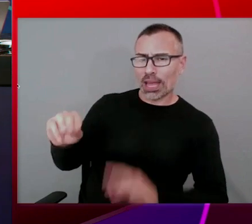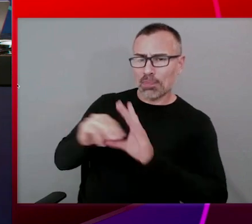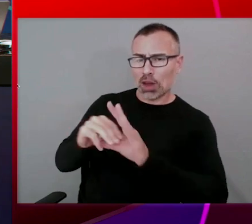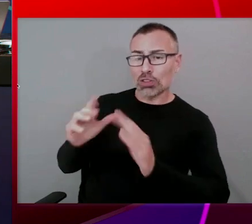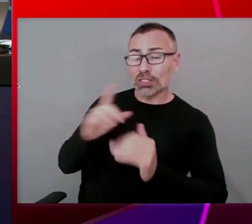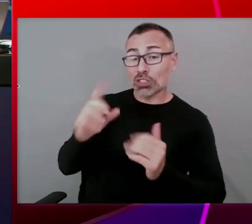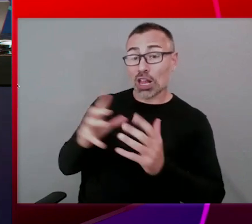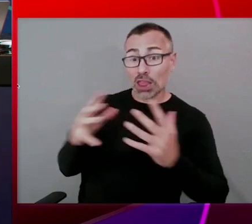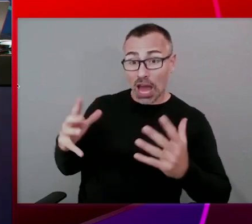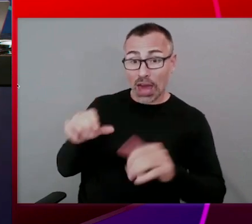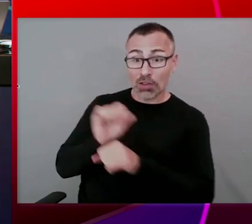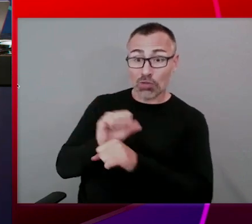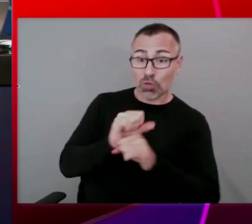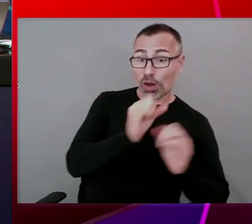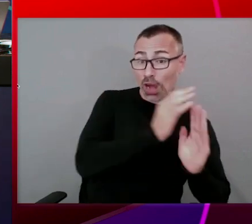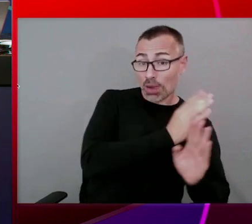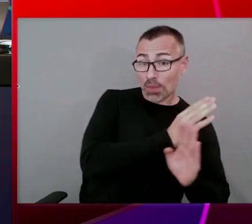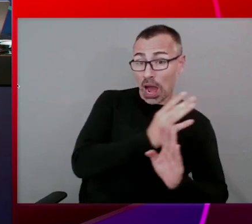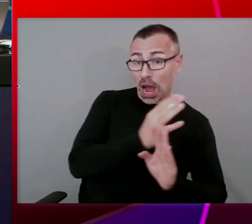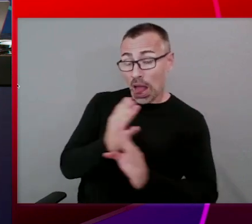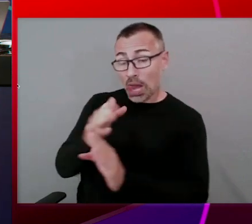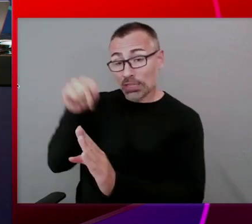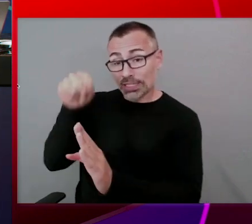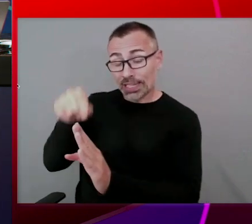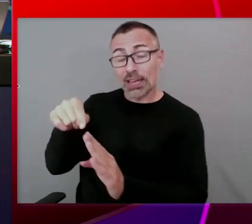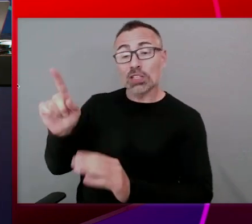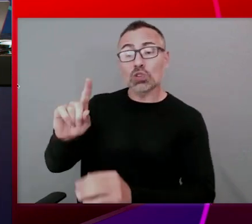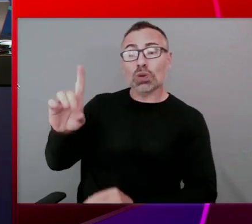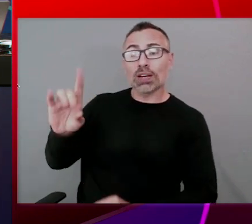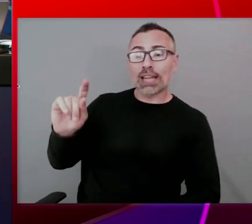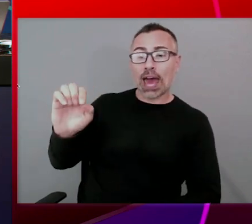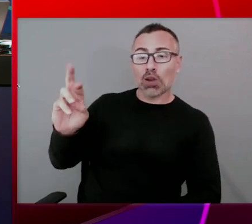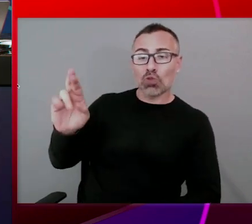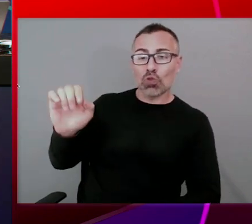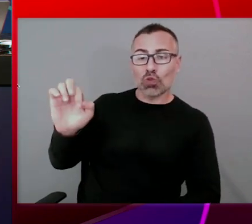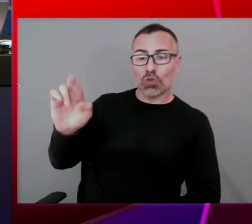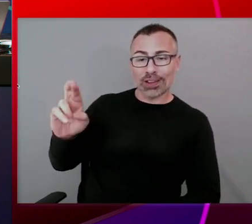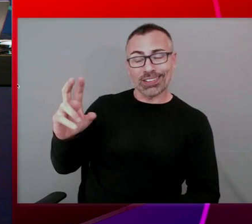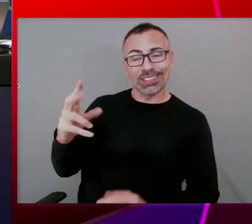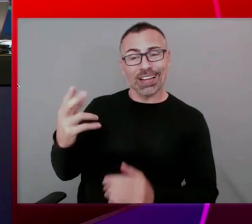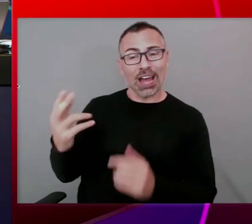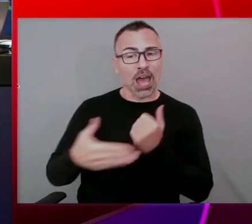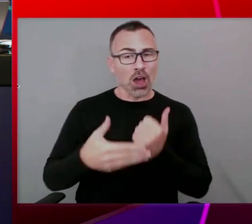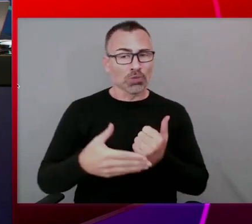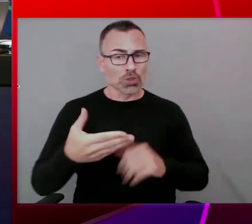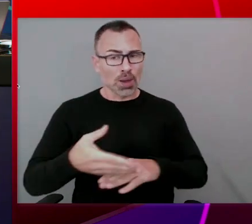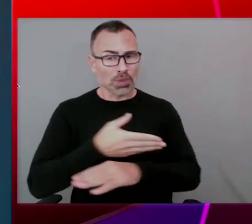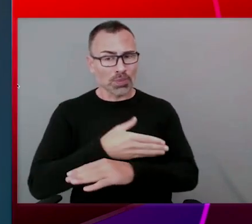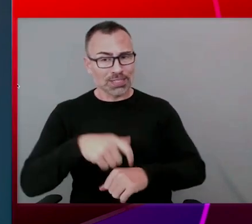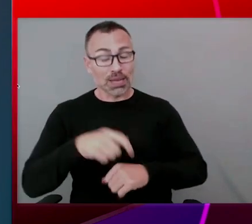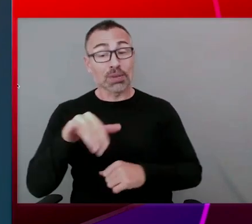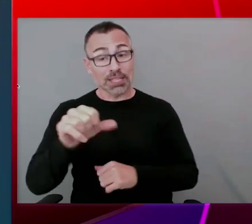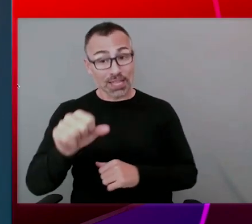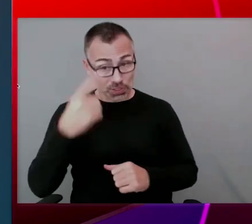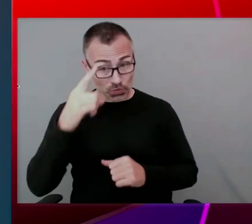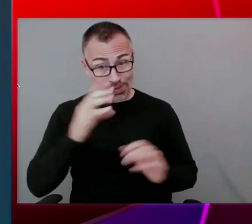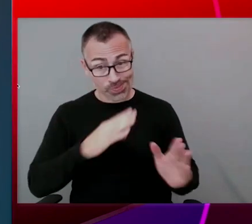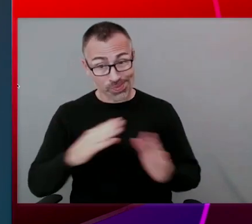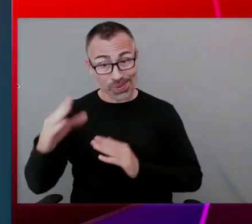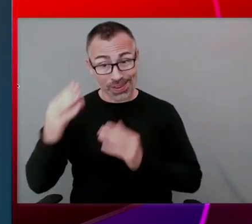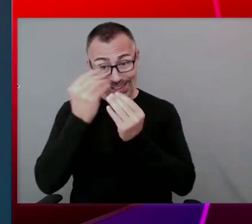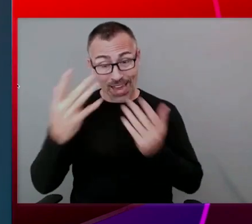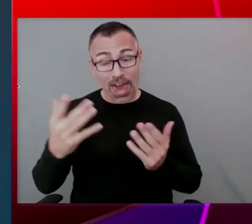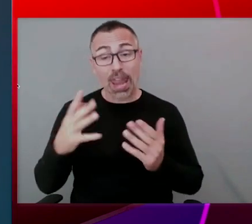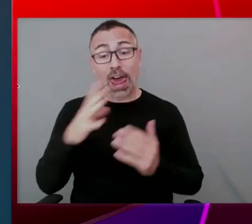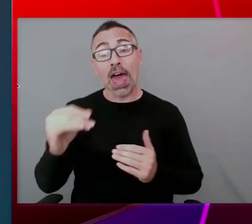and this is where Data Wrangler kind of fits in. Exactly. To help shorten and optimize that time. Yeah, it's optimized the time for you to prepare data, and it's also optimized the time for you